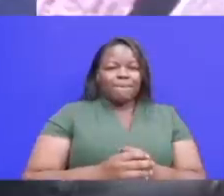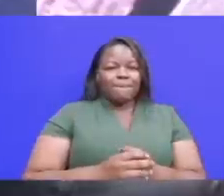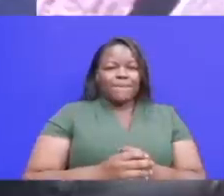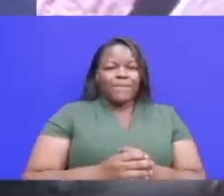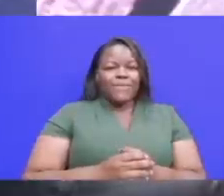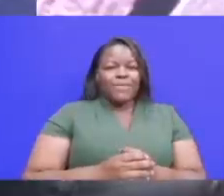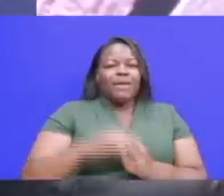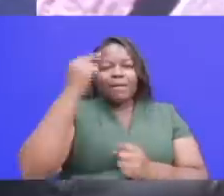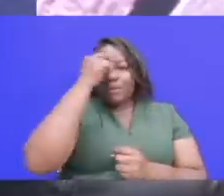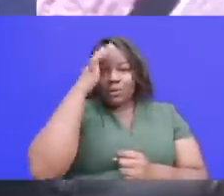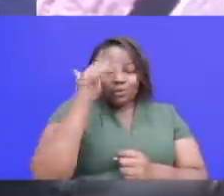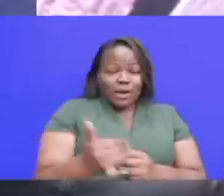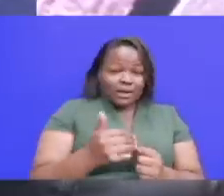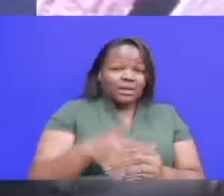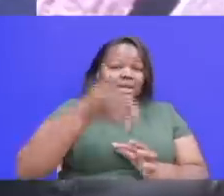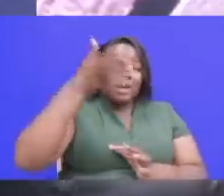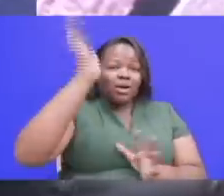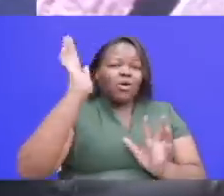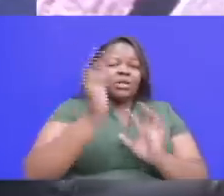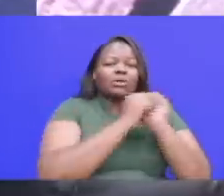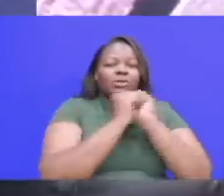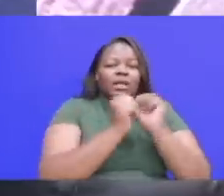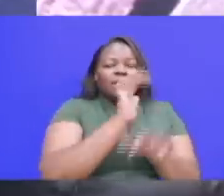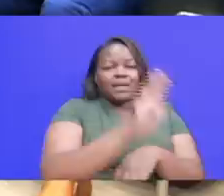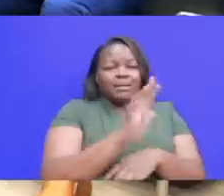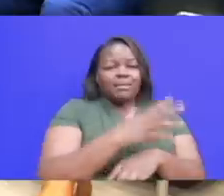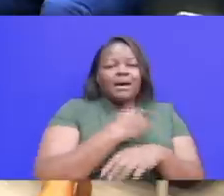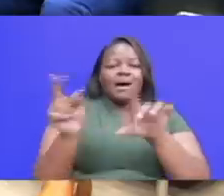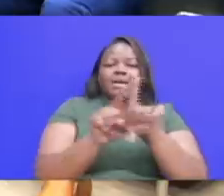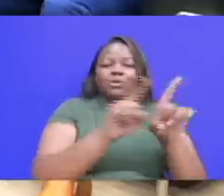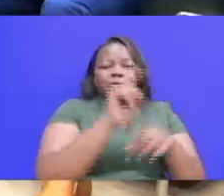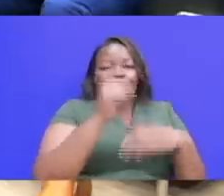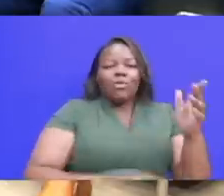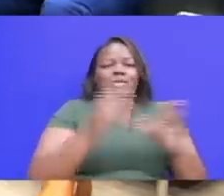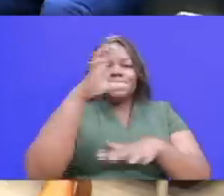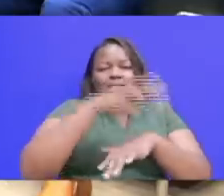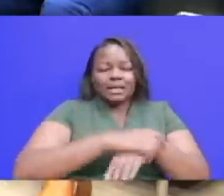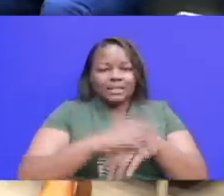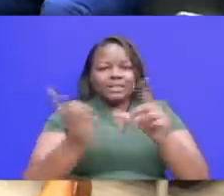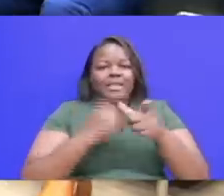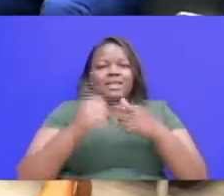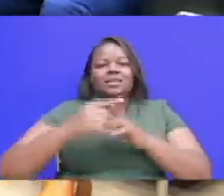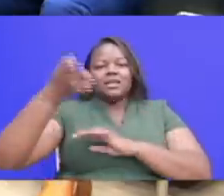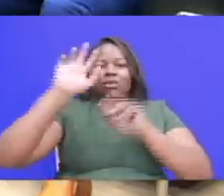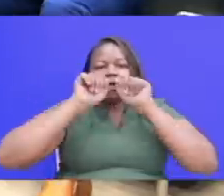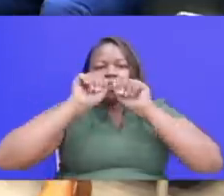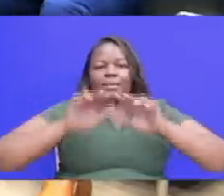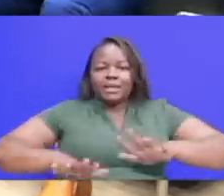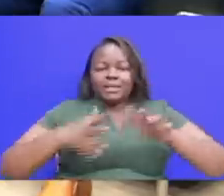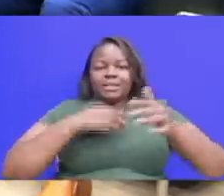super slave. Why? Because God is with him. And so whatever he touches, God blesses and